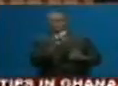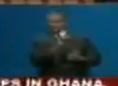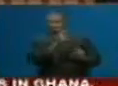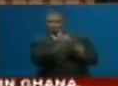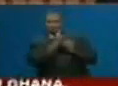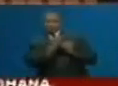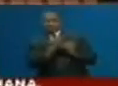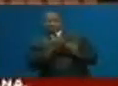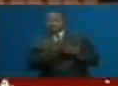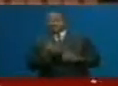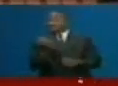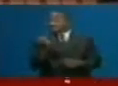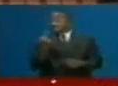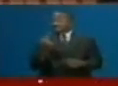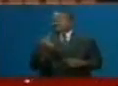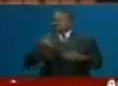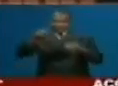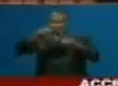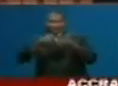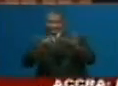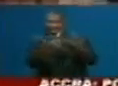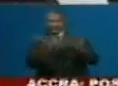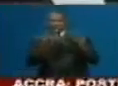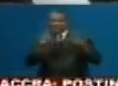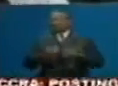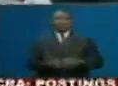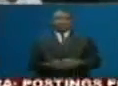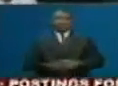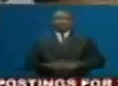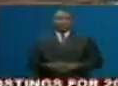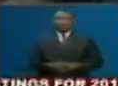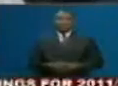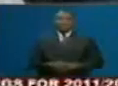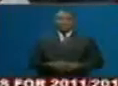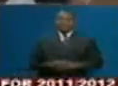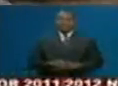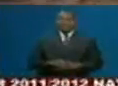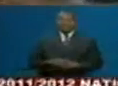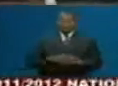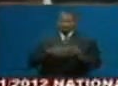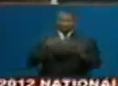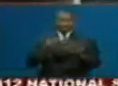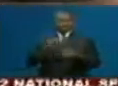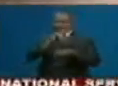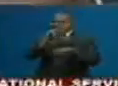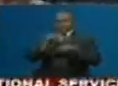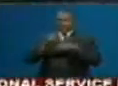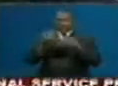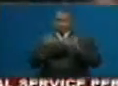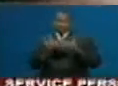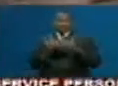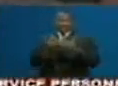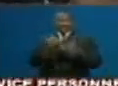supportive. There are a few details that we have to iron out, that's all. On the issue of a possible national carrier for